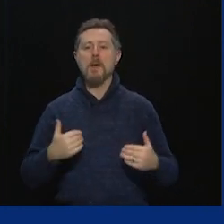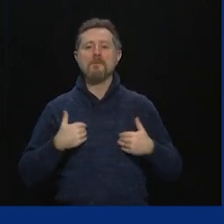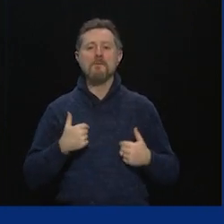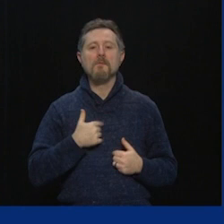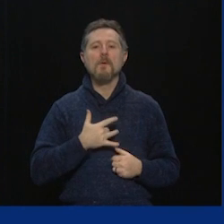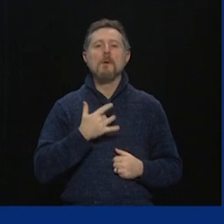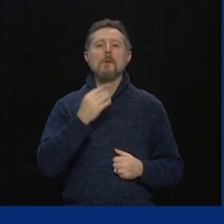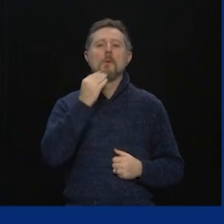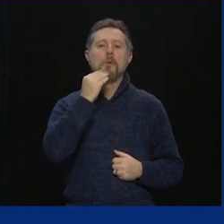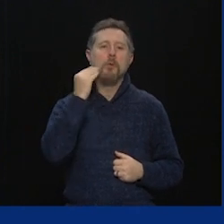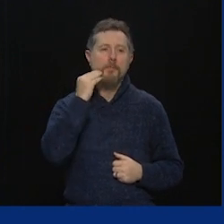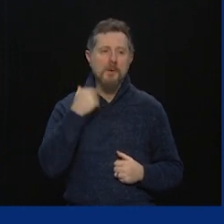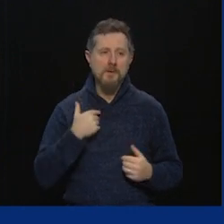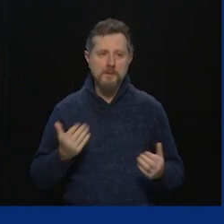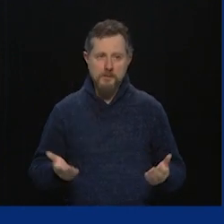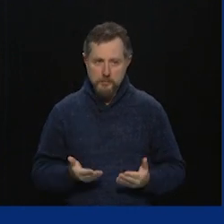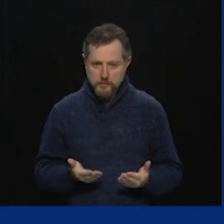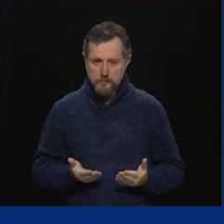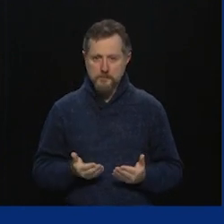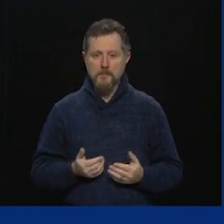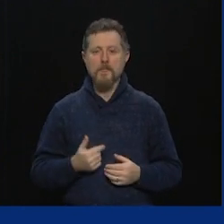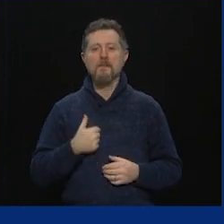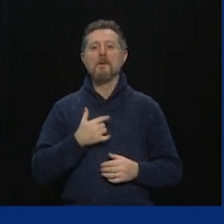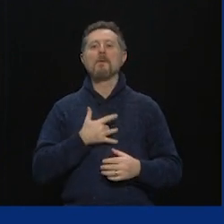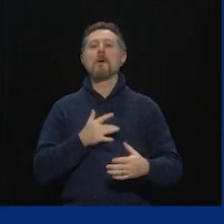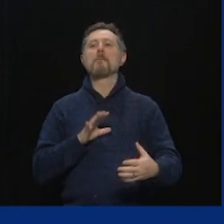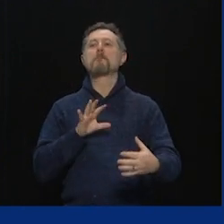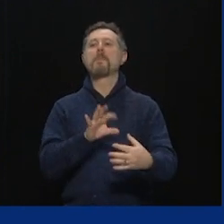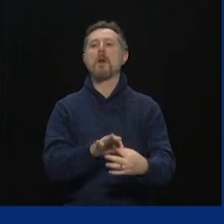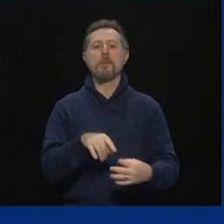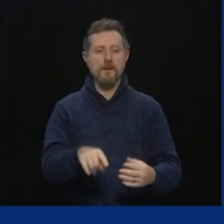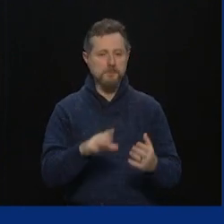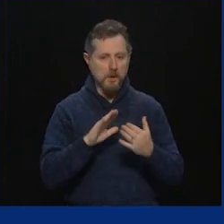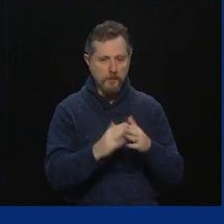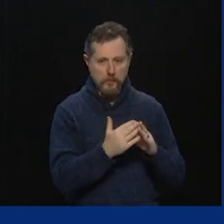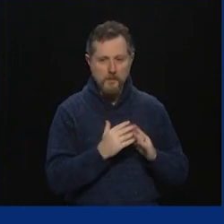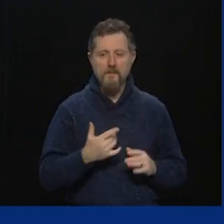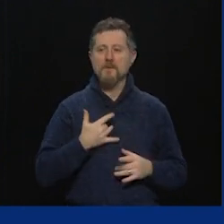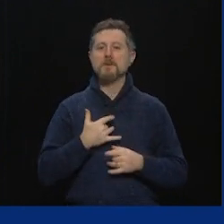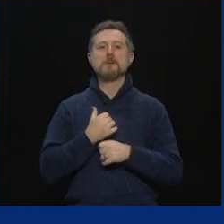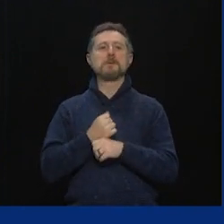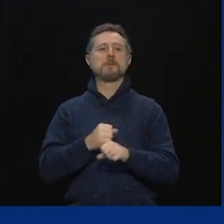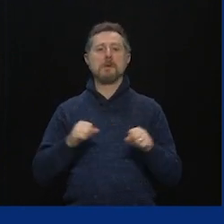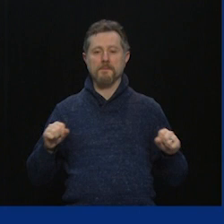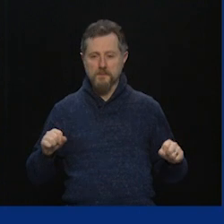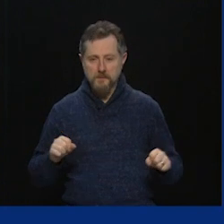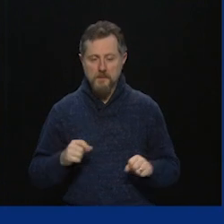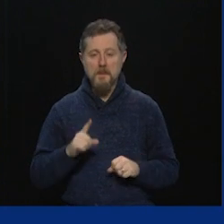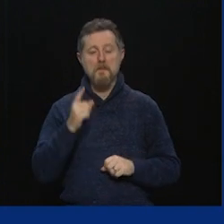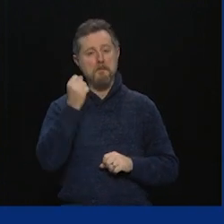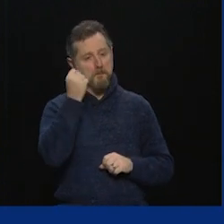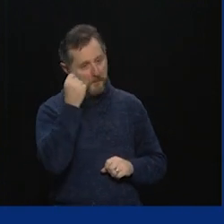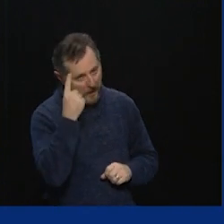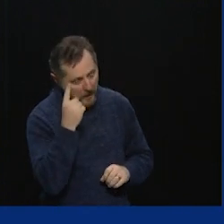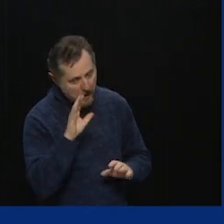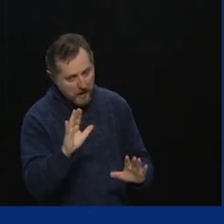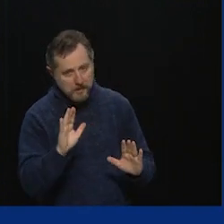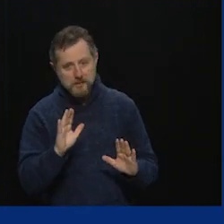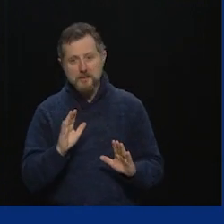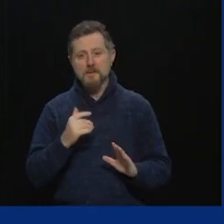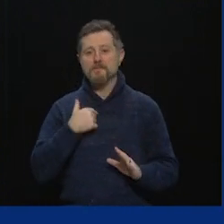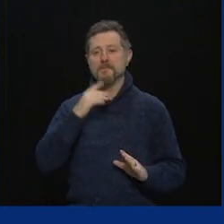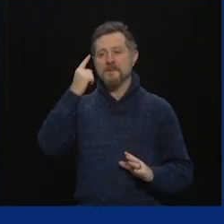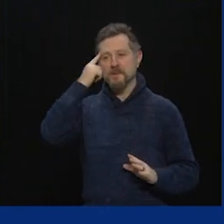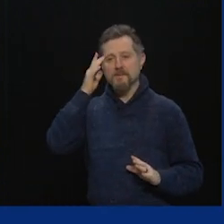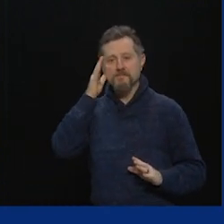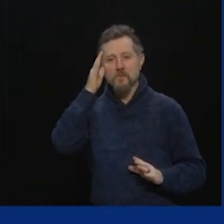here where I felt belonged to a community and I felt safe. But whenever I think about the future and also